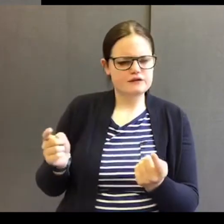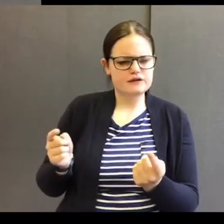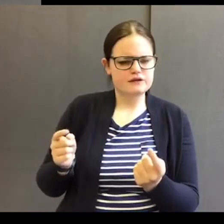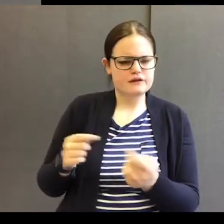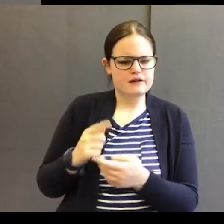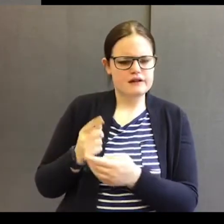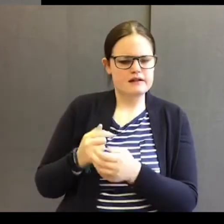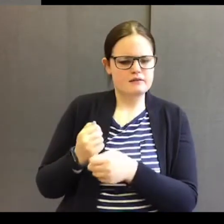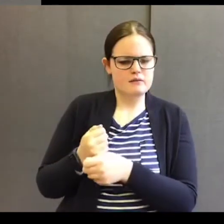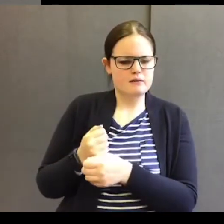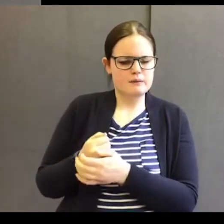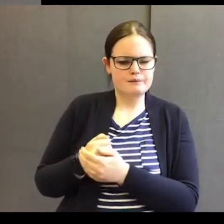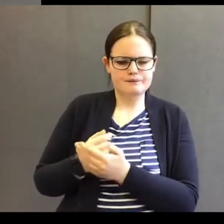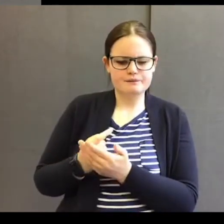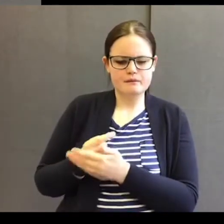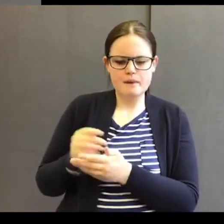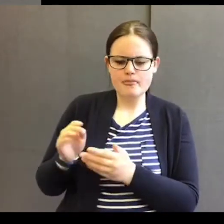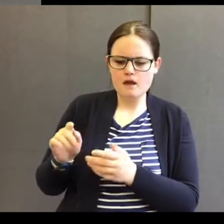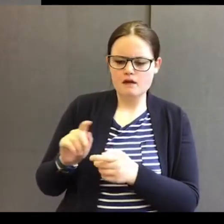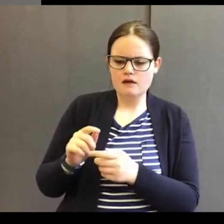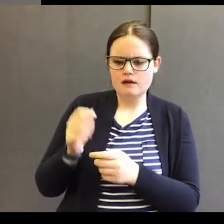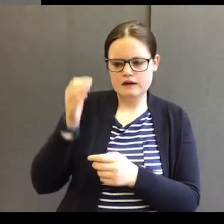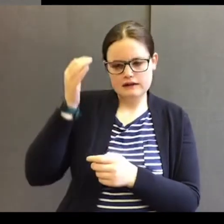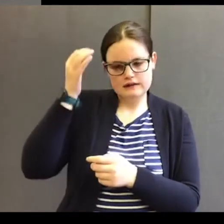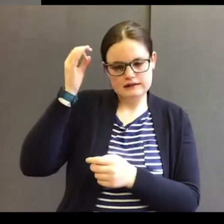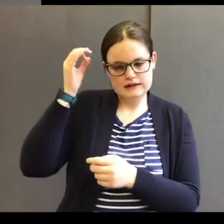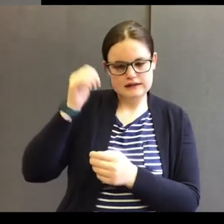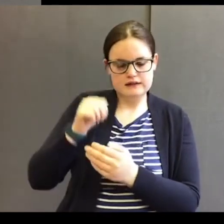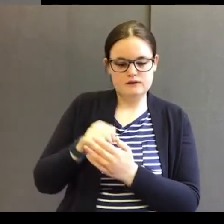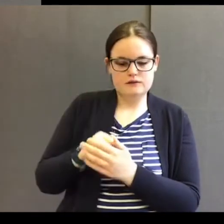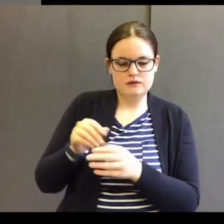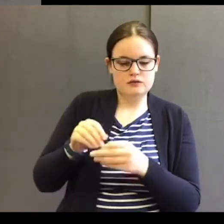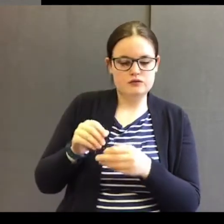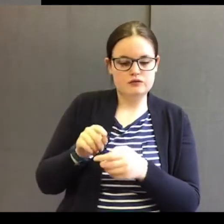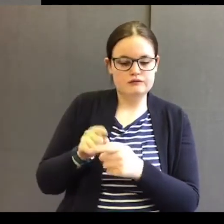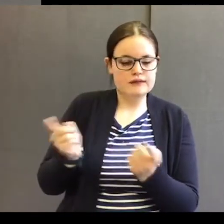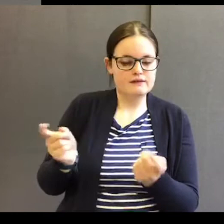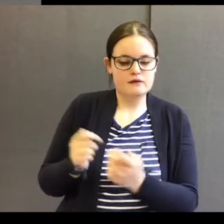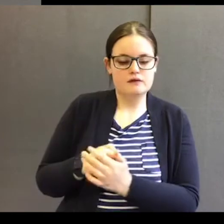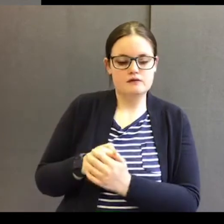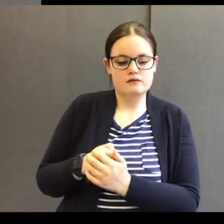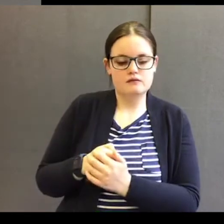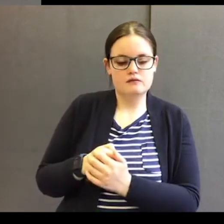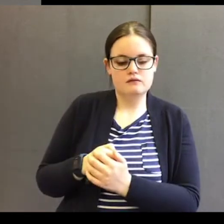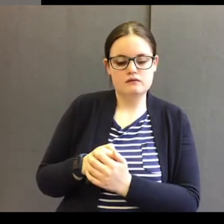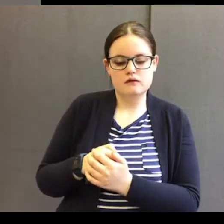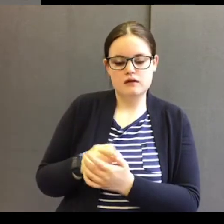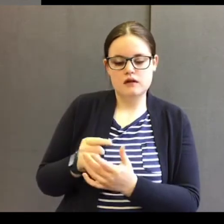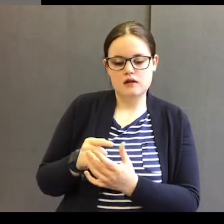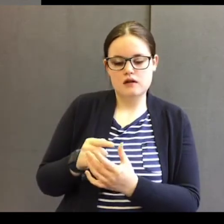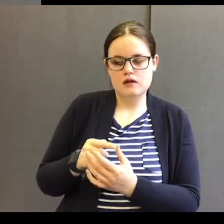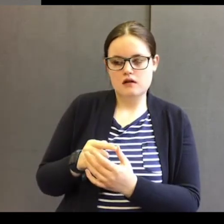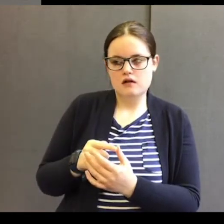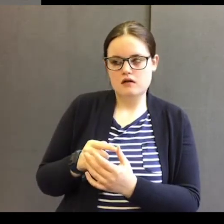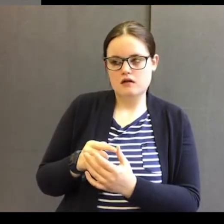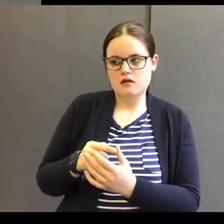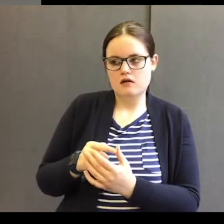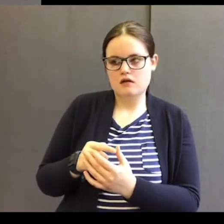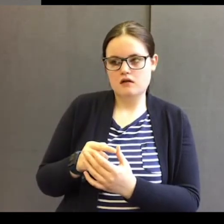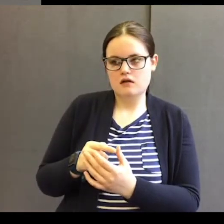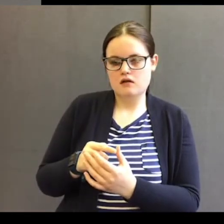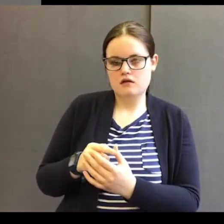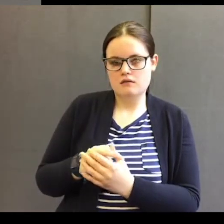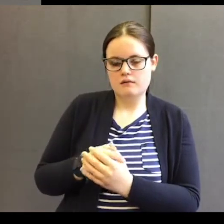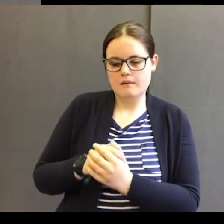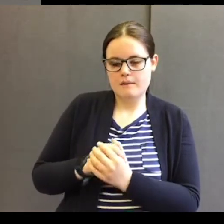a contrast this was to what the Sadducees taught. They were